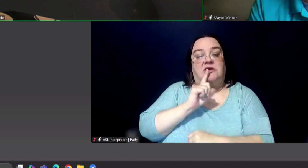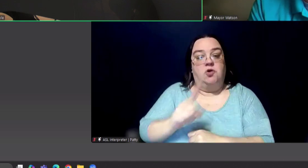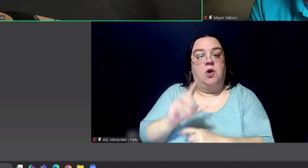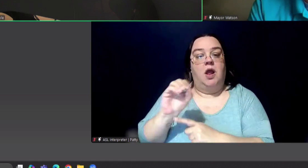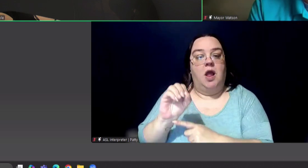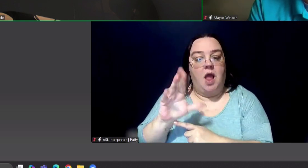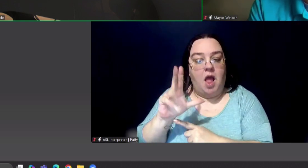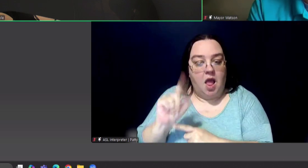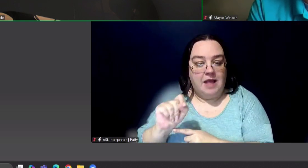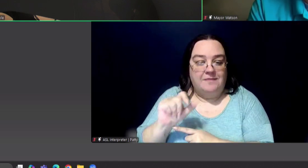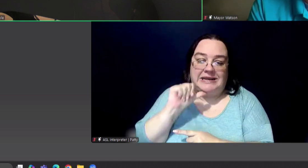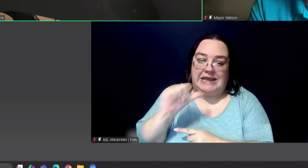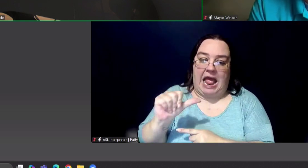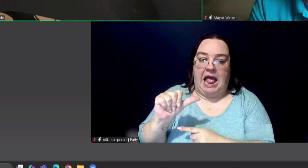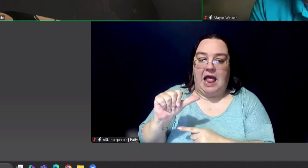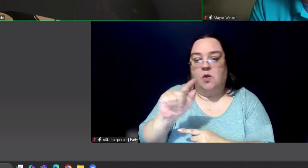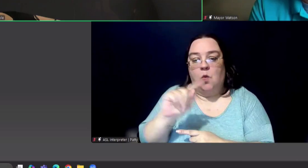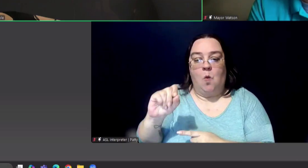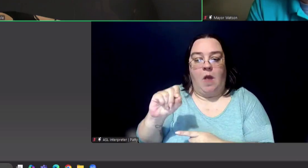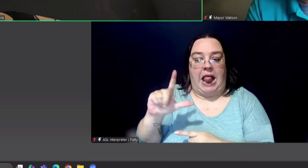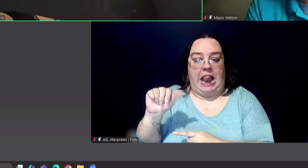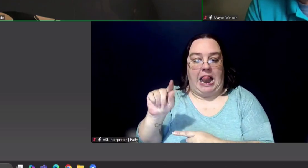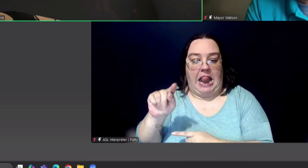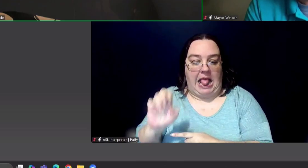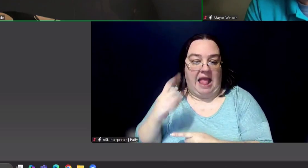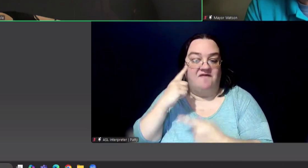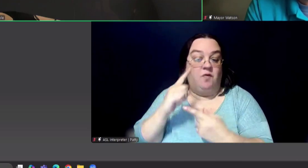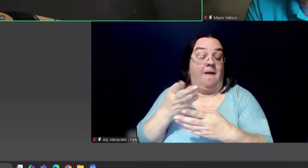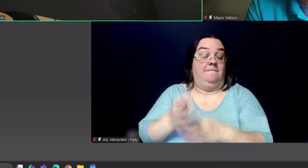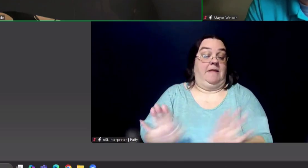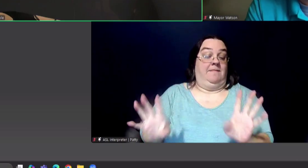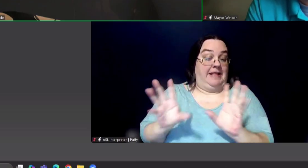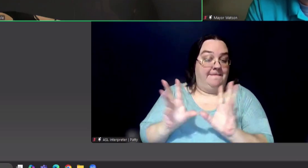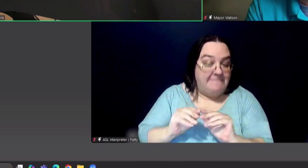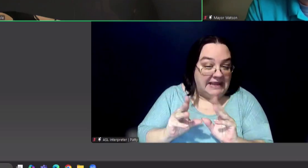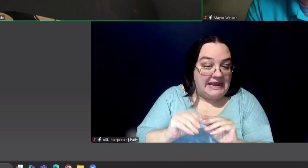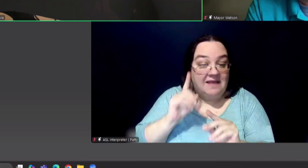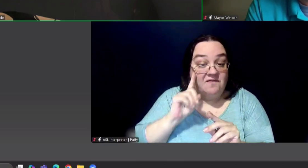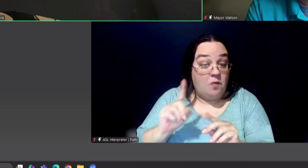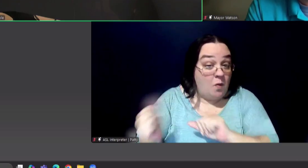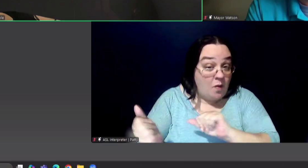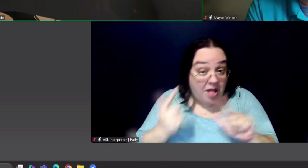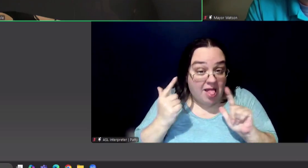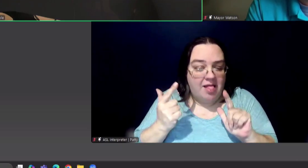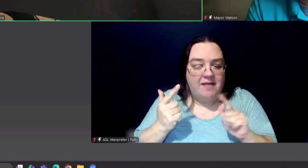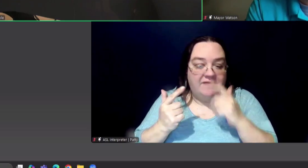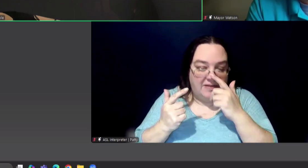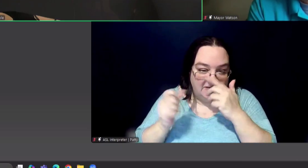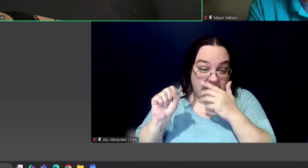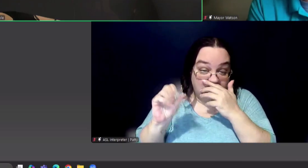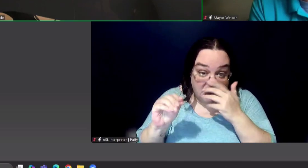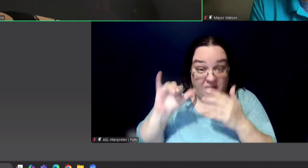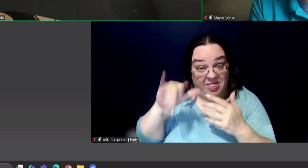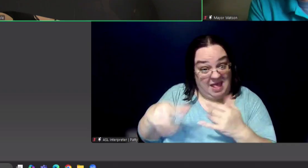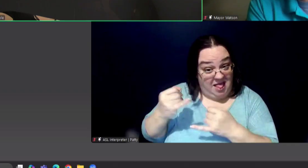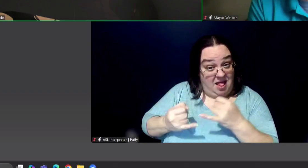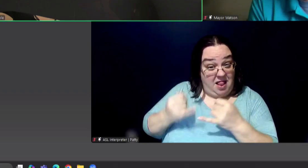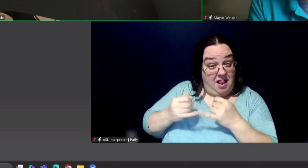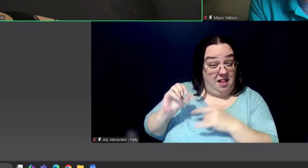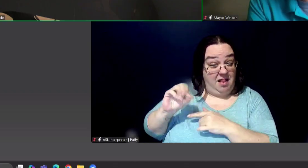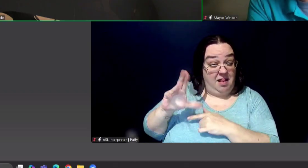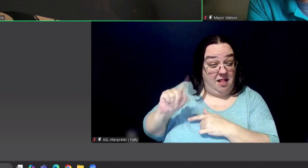late end of the public meeting for everyone. So if it's at the end of October, will that probably be the middle